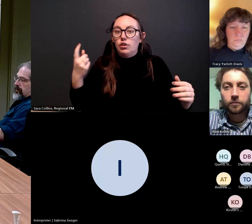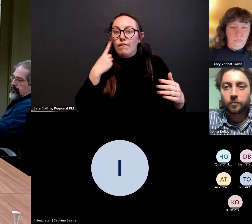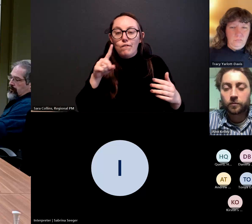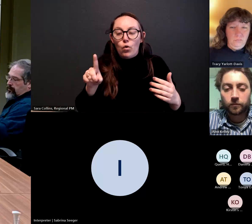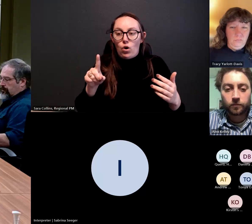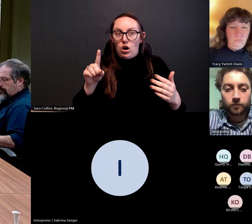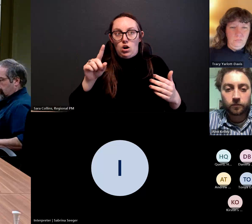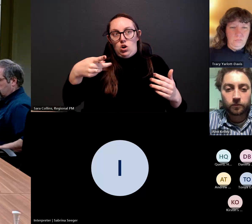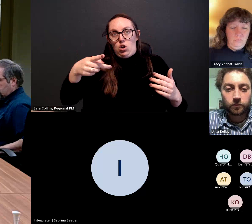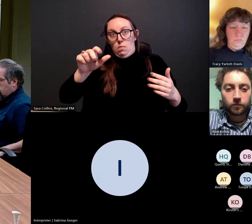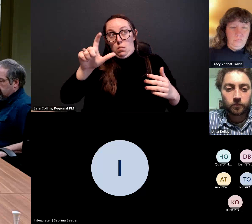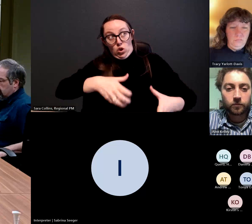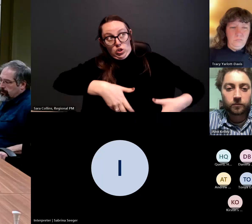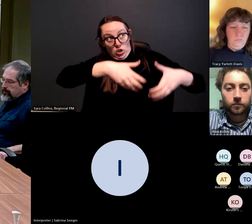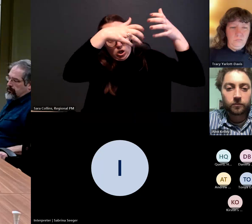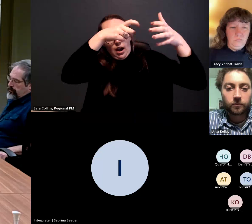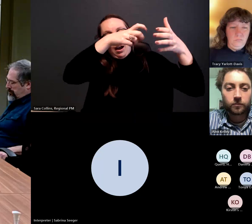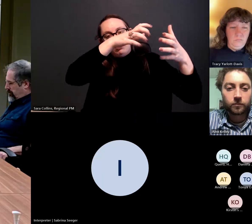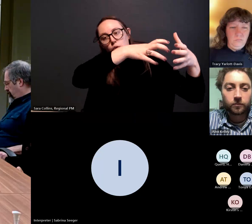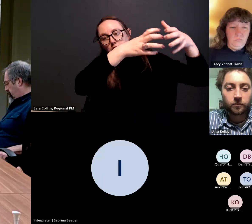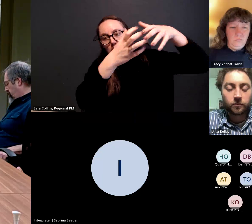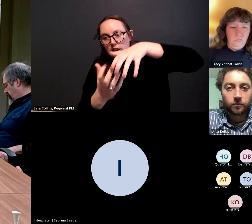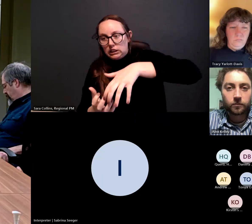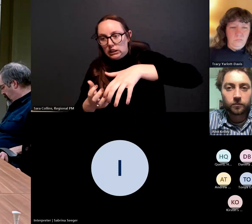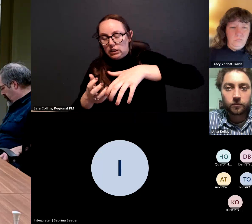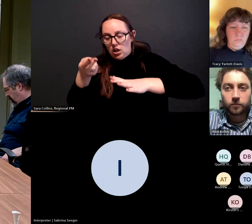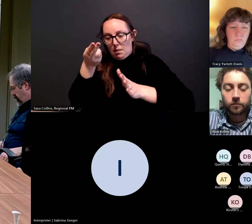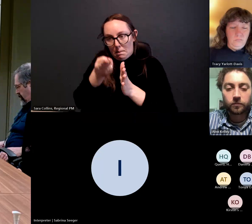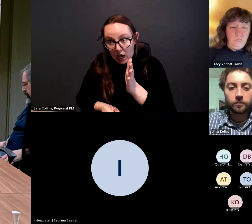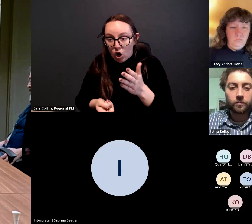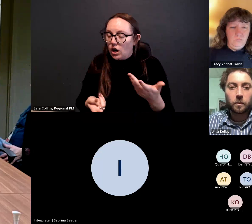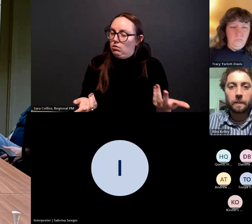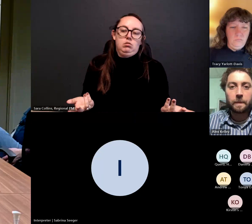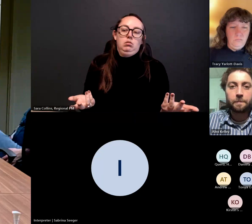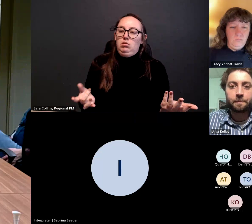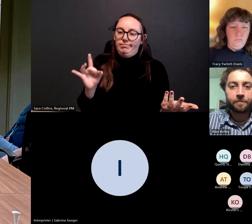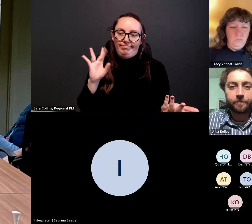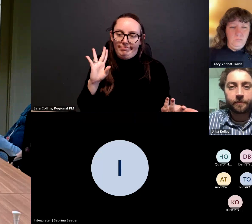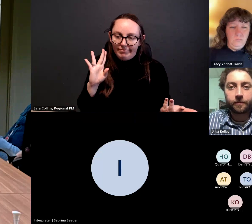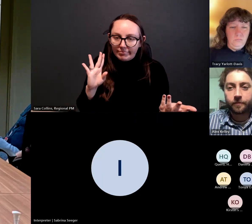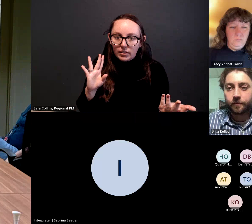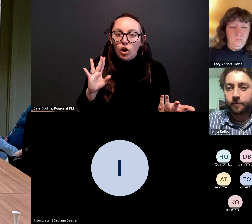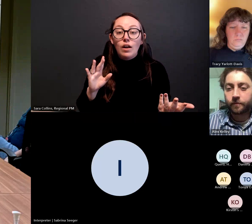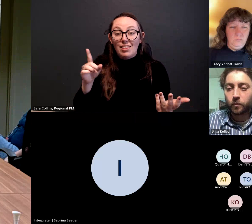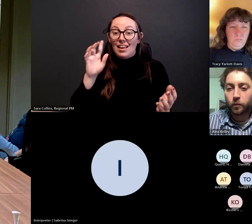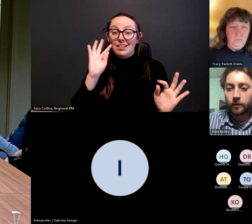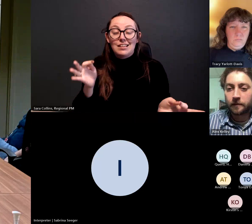the conduit in. So I believe that if we're going to do a study of direct burial